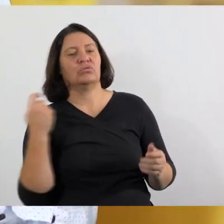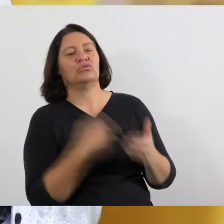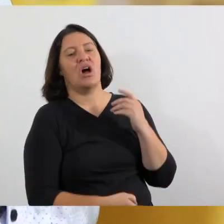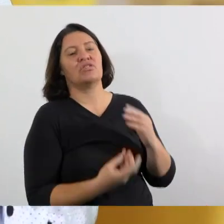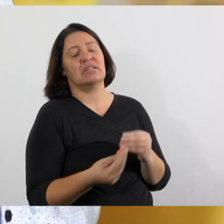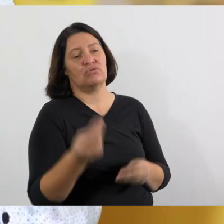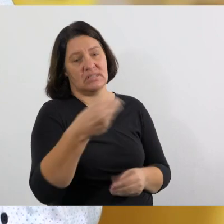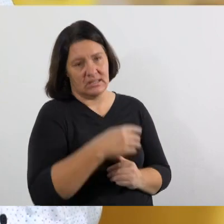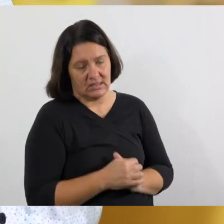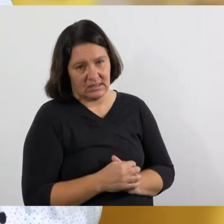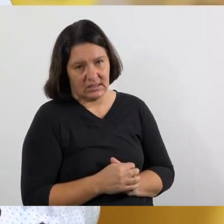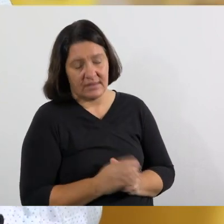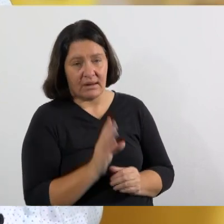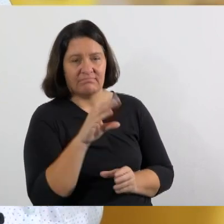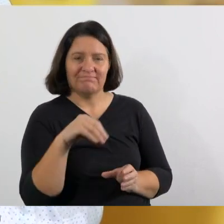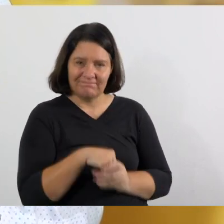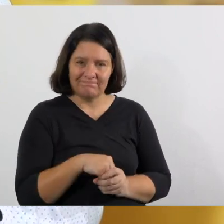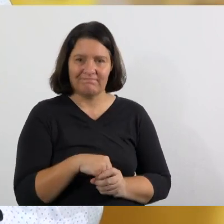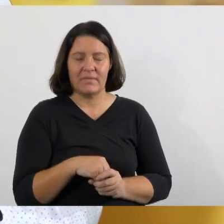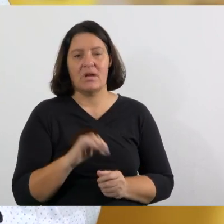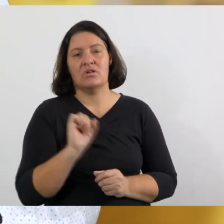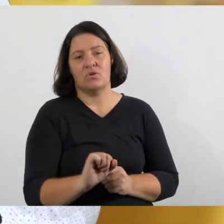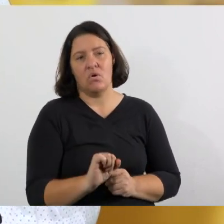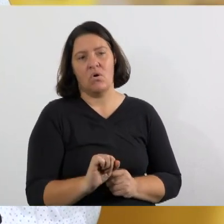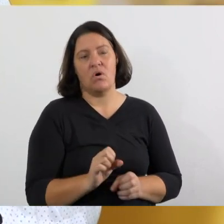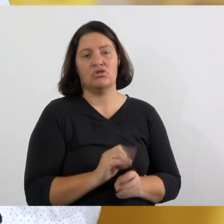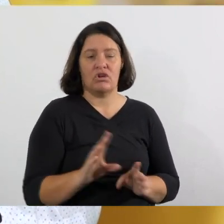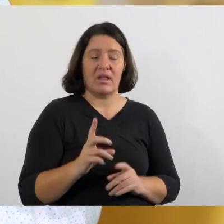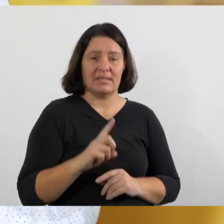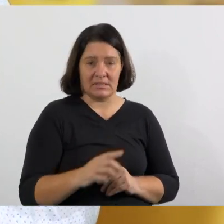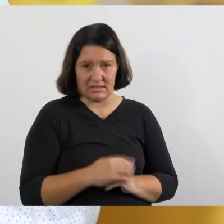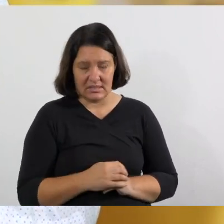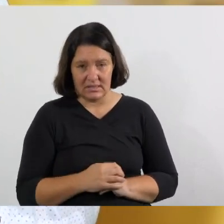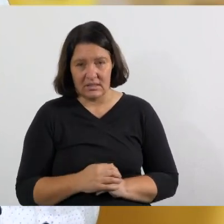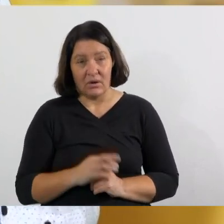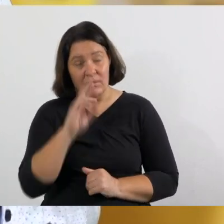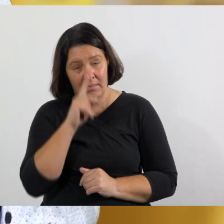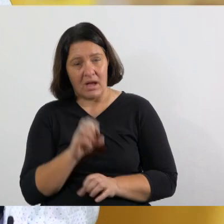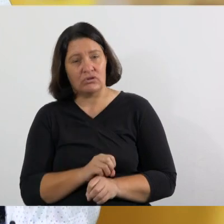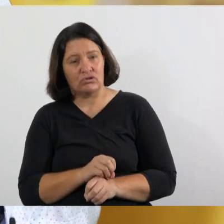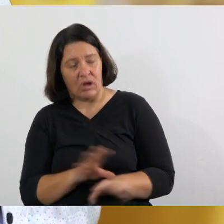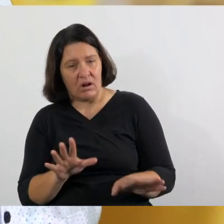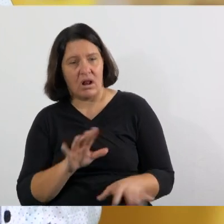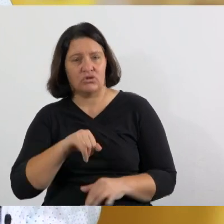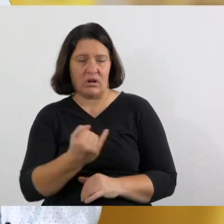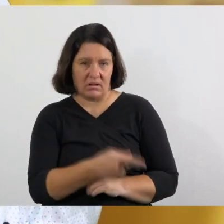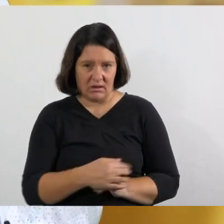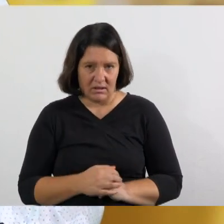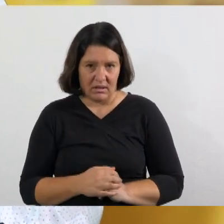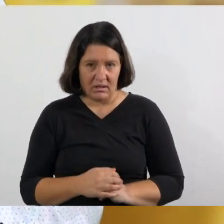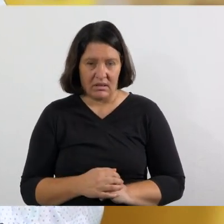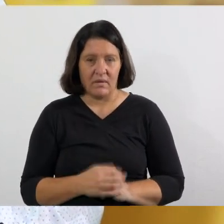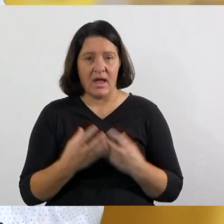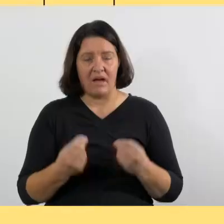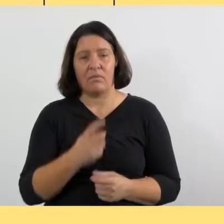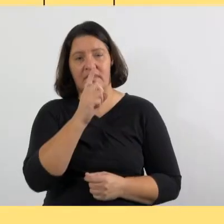we charge them interest. That then forms part of your general debits. Remember, this is from your general journal.